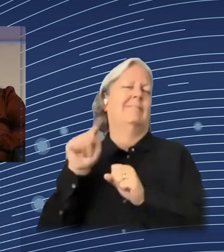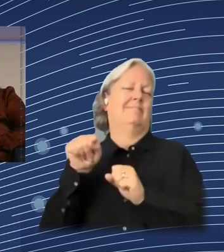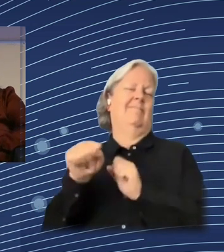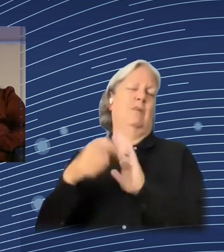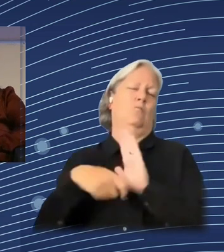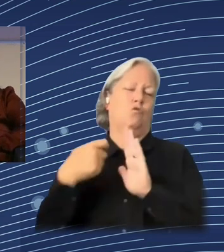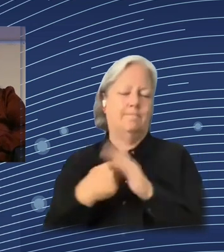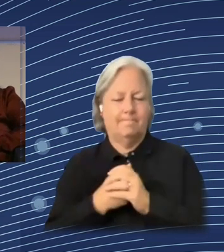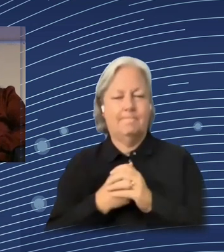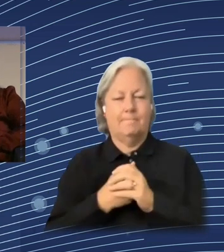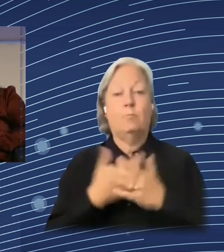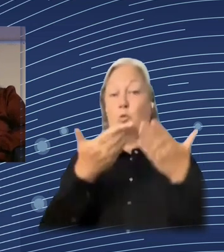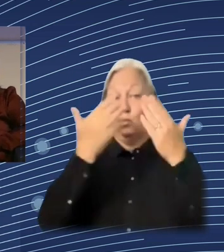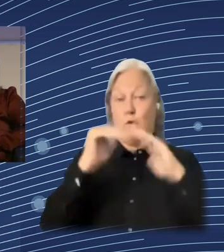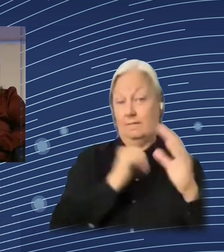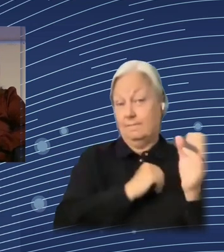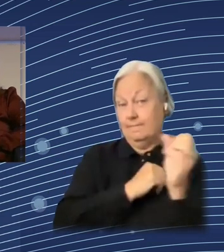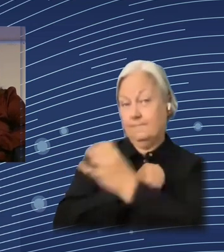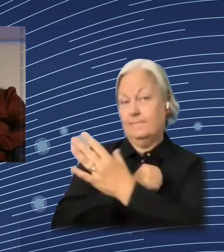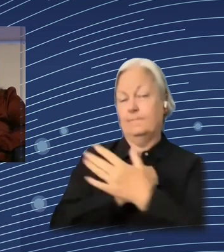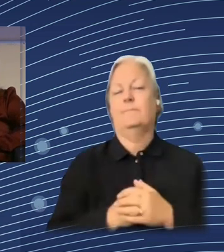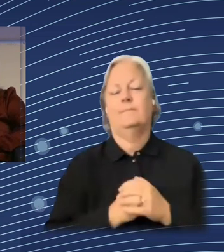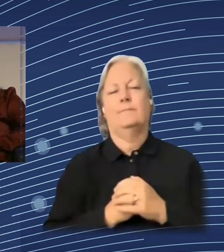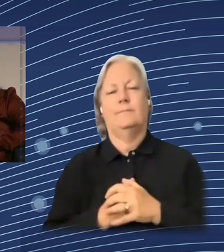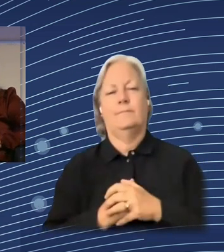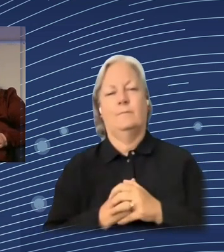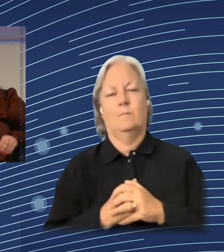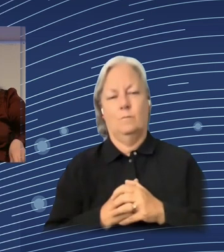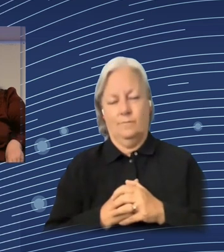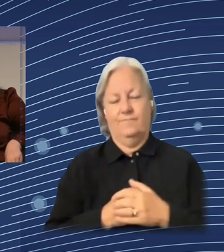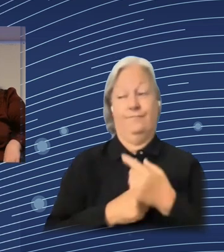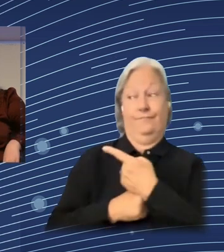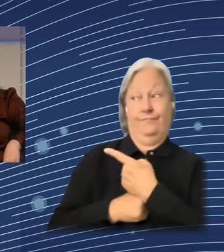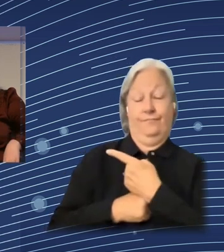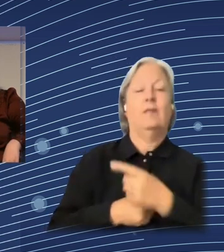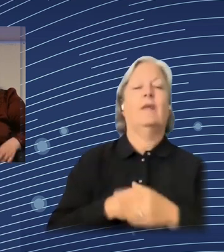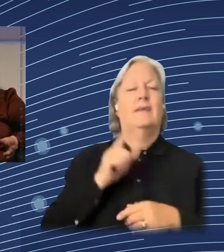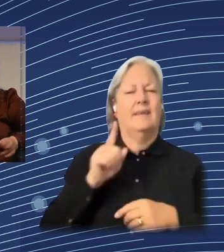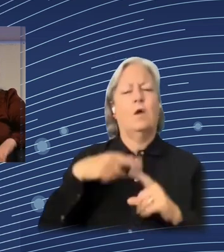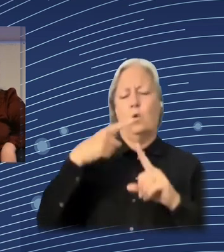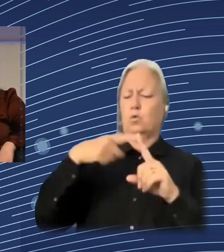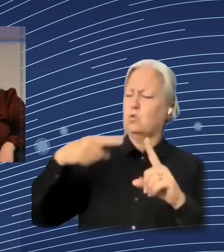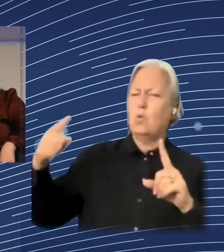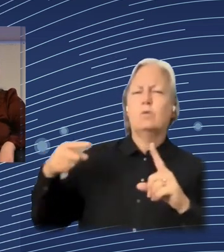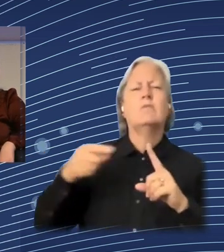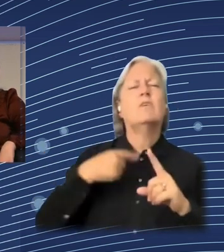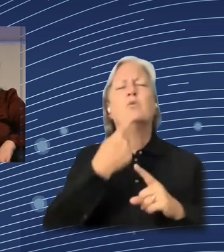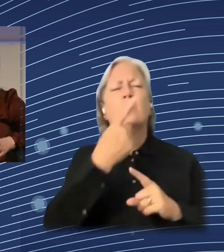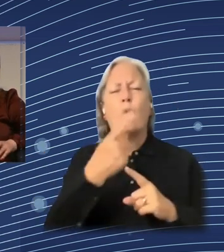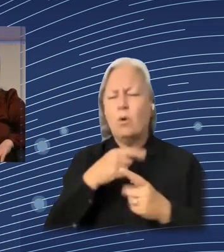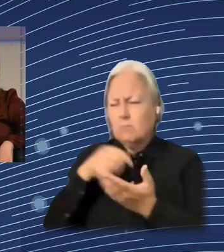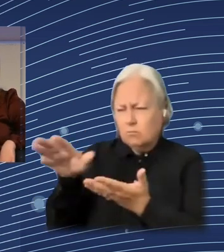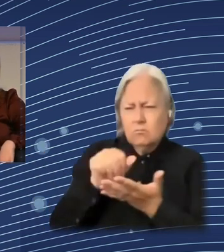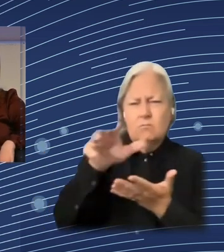Next slide. So about the data collection, like I mentioned, we gather them from